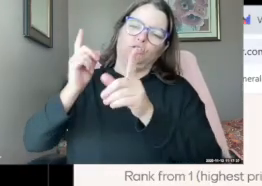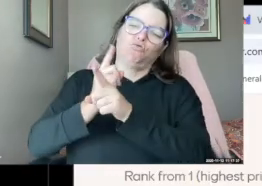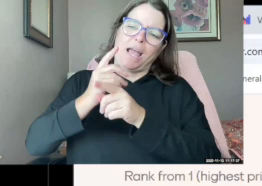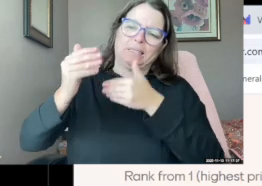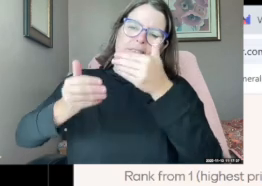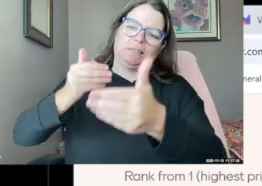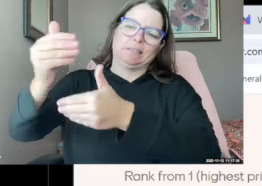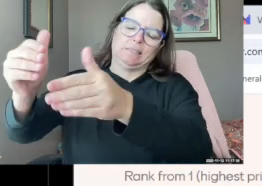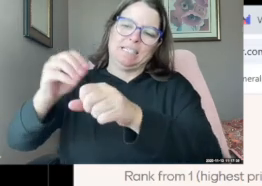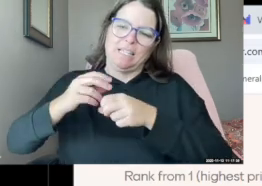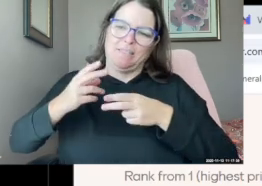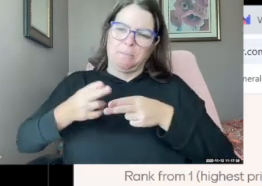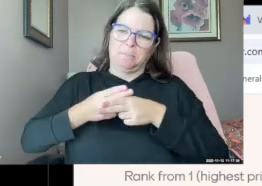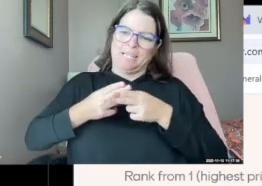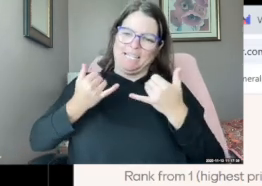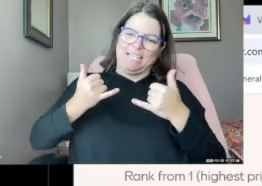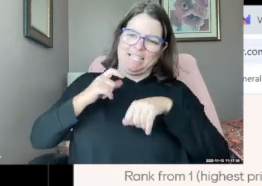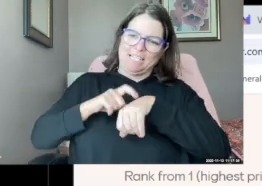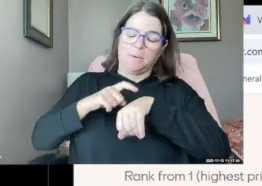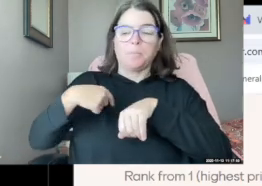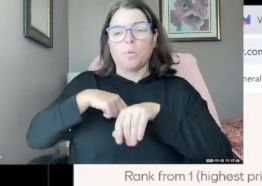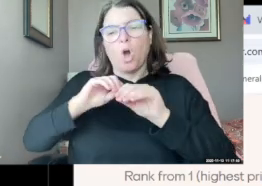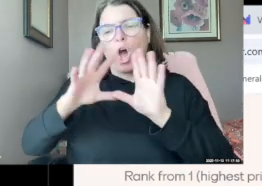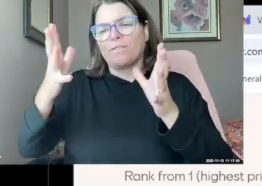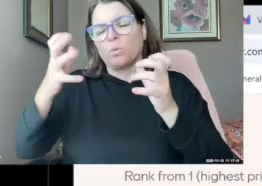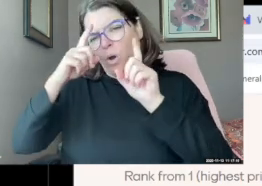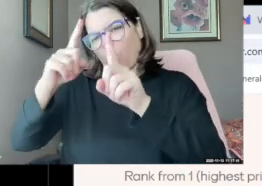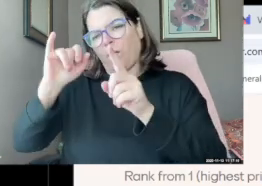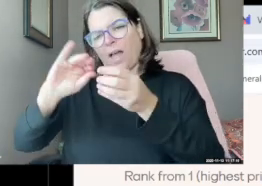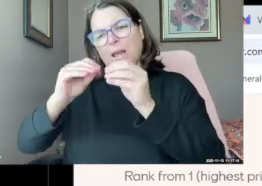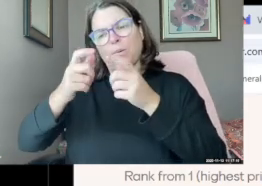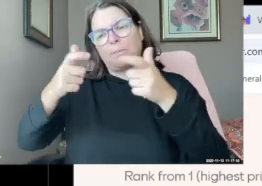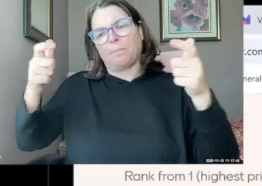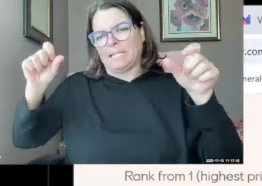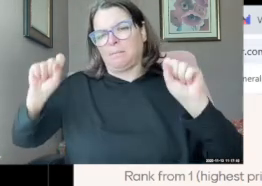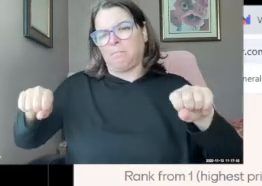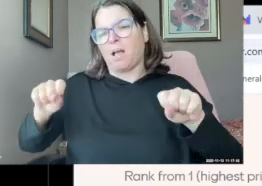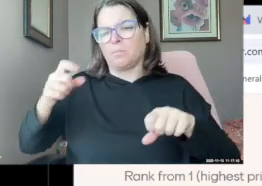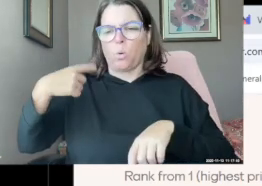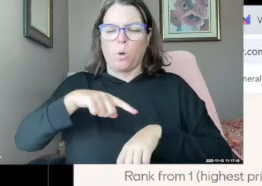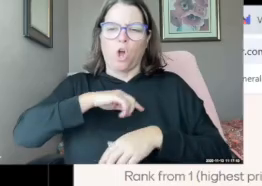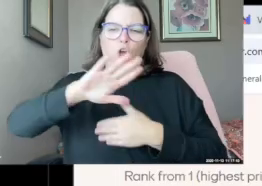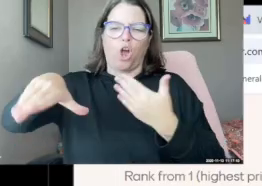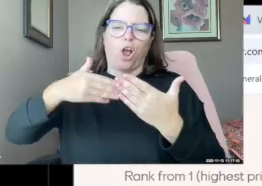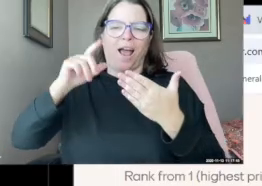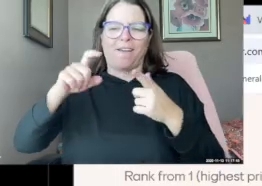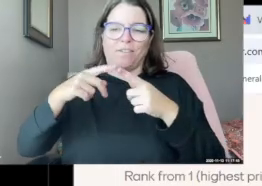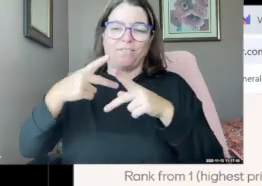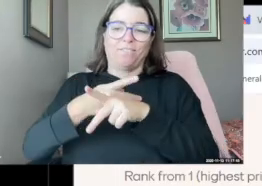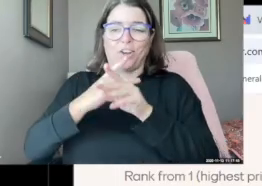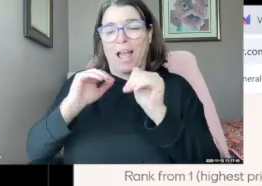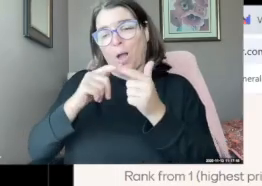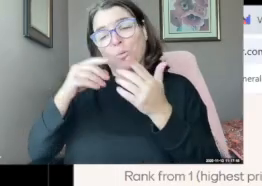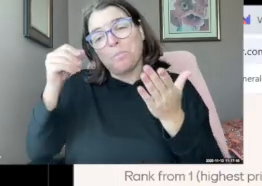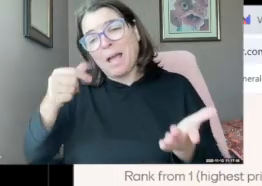trivial. And again, it's helping us push in the right direction in the meantime. We would obviously want that number to be as